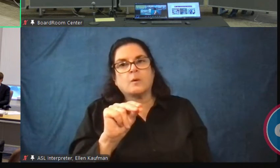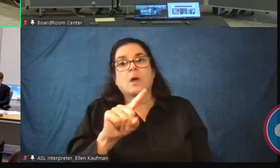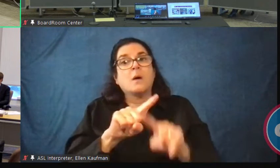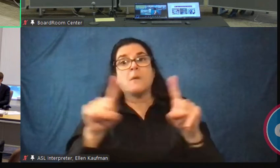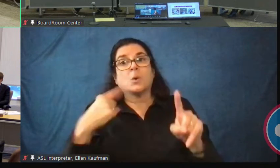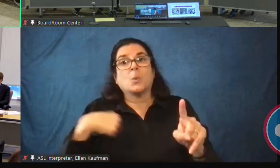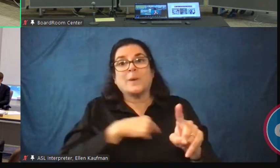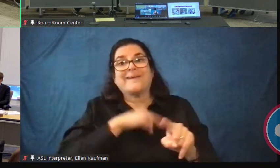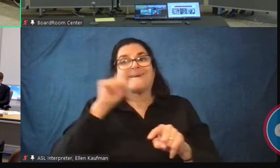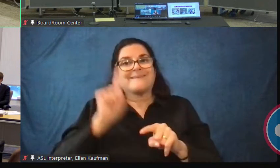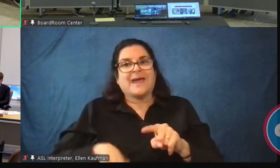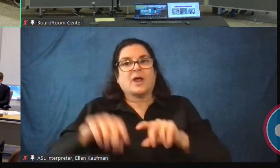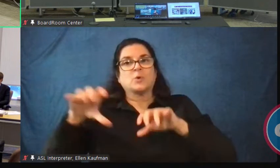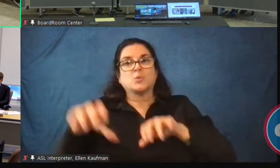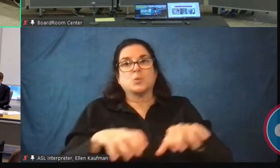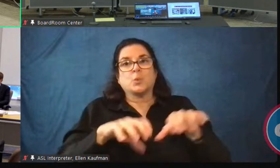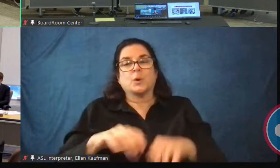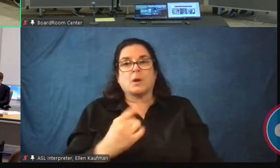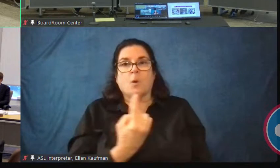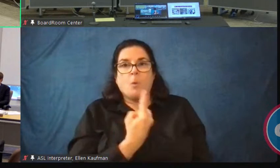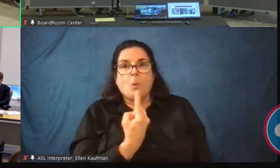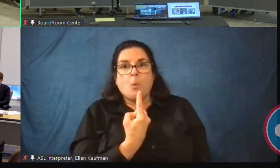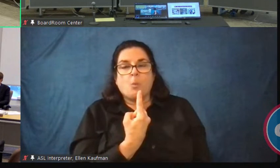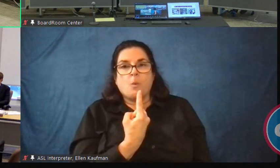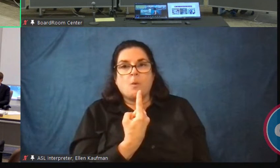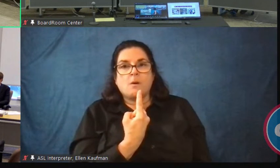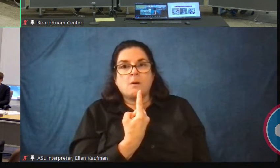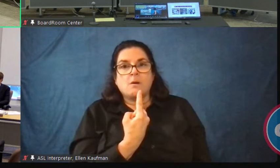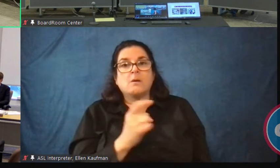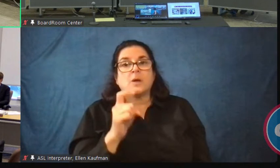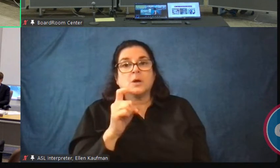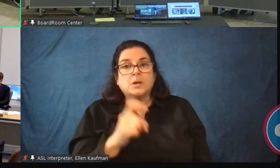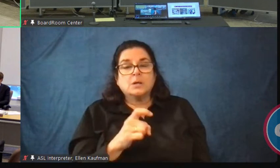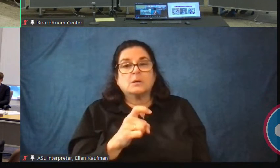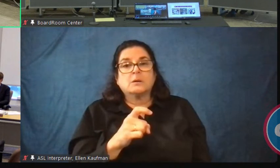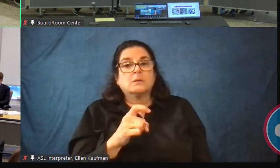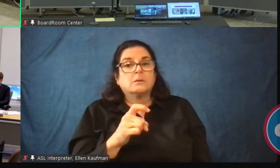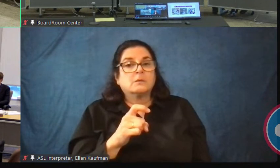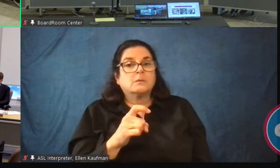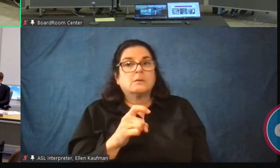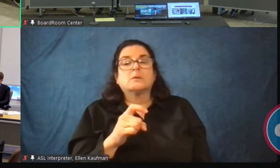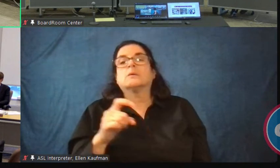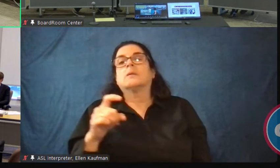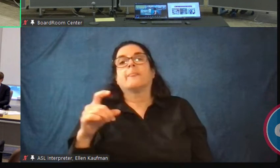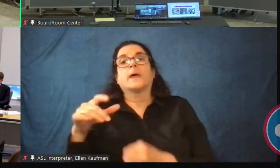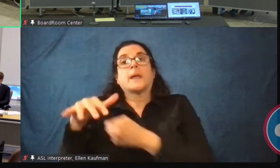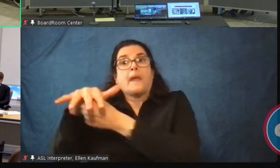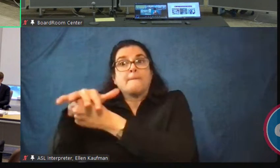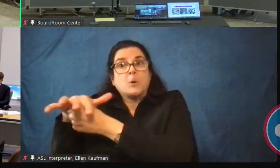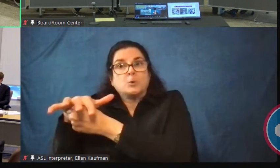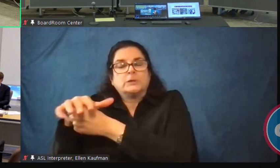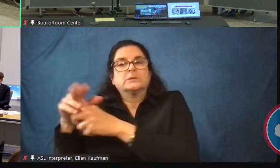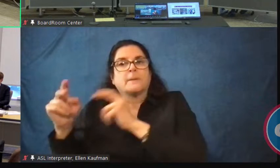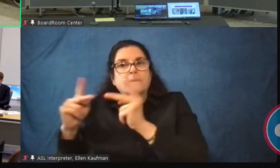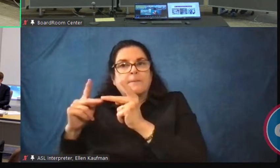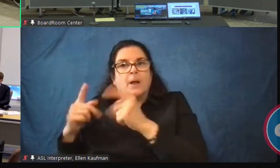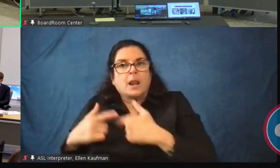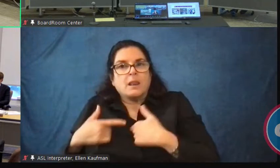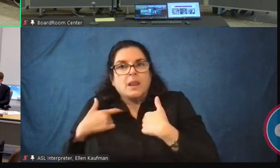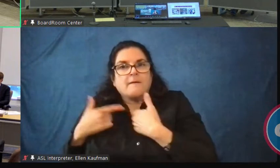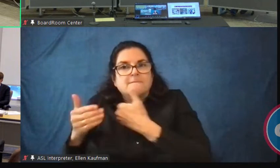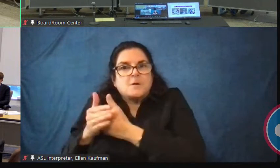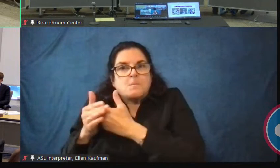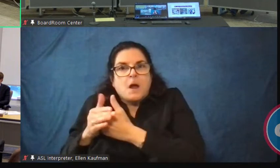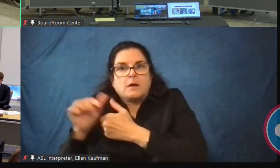alone. We need the support of the very communities that we serve to address the underlying issues that